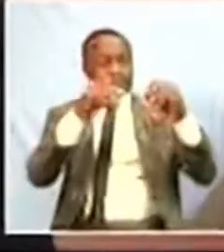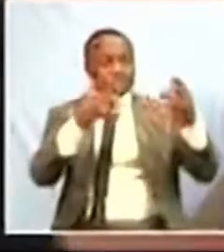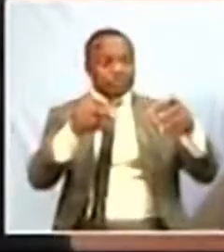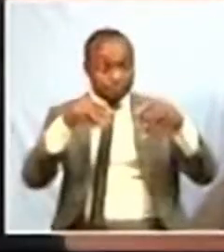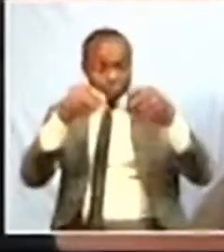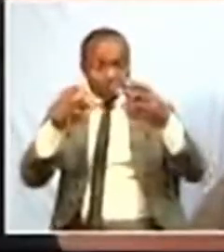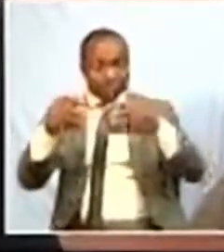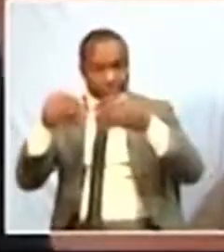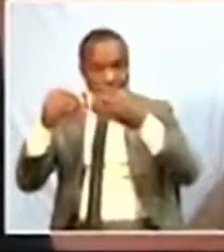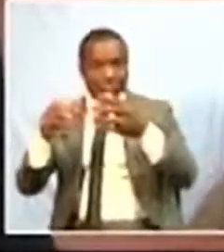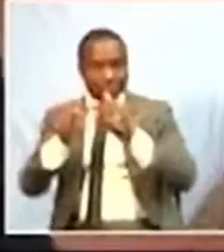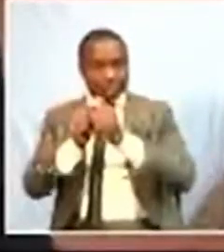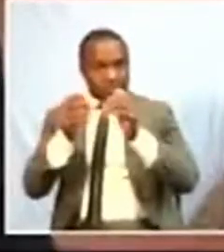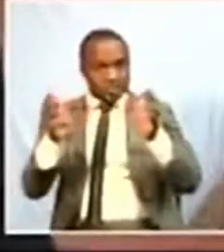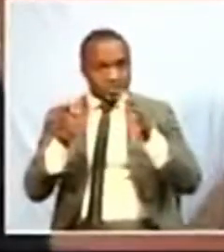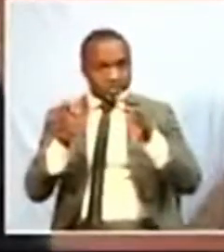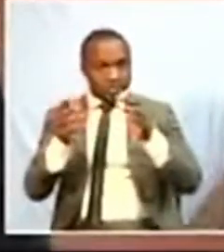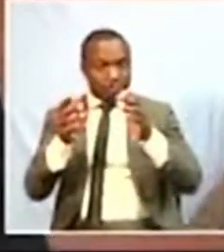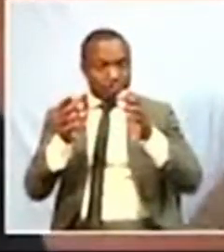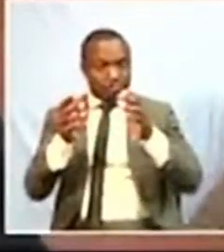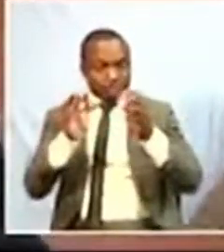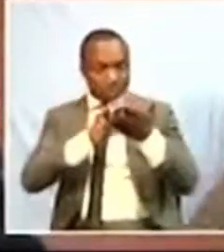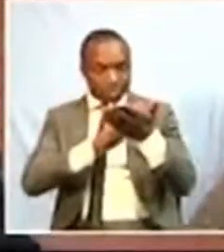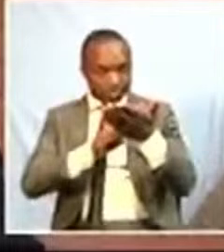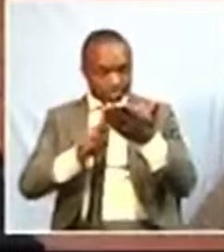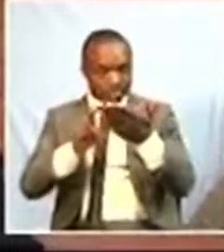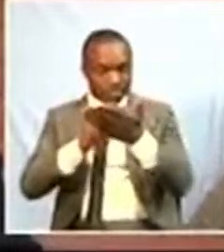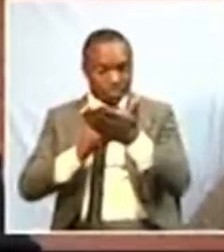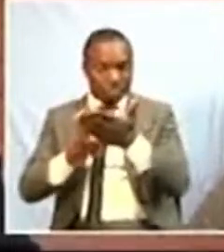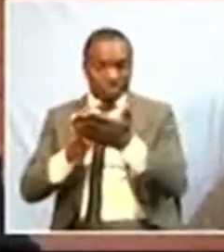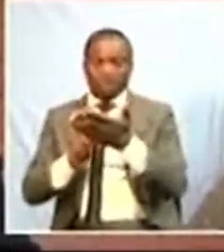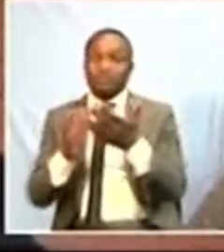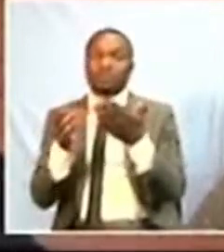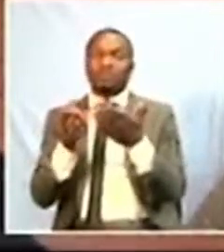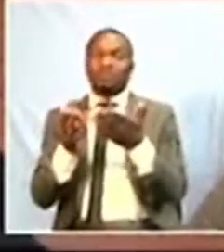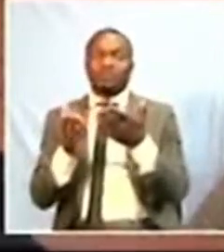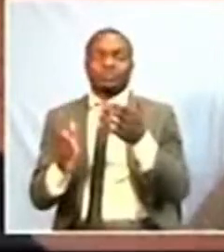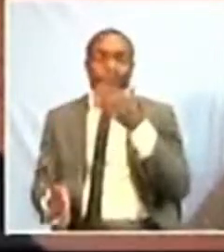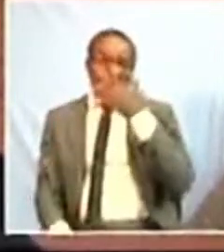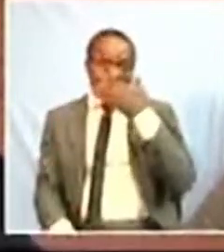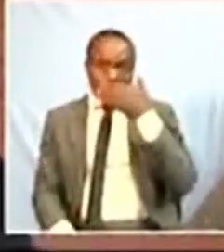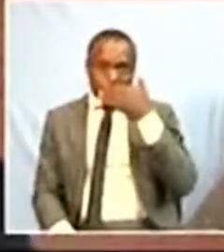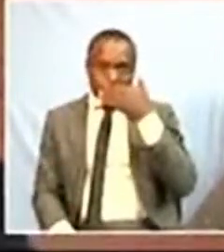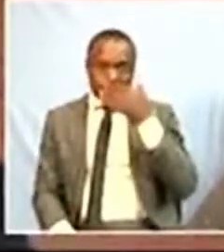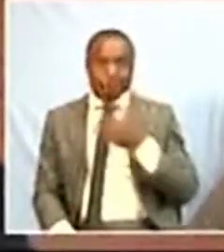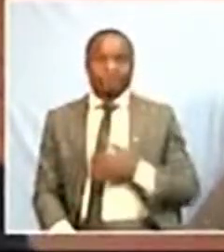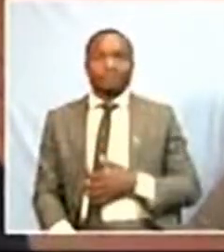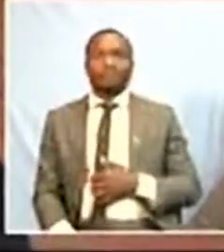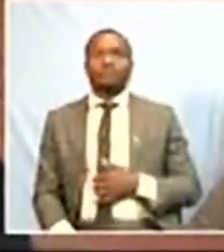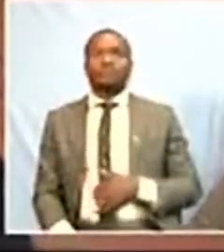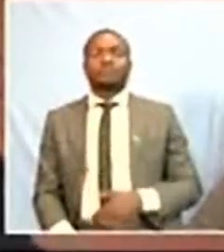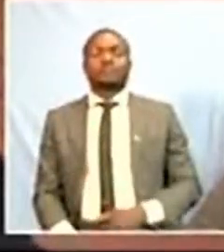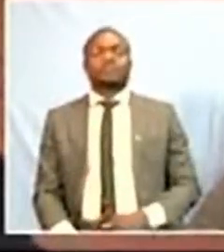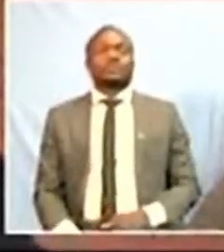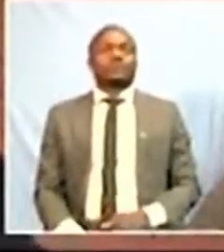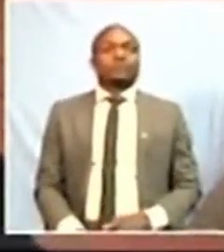anyhow without even going through it, reading and so on? Or you